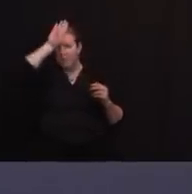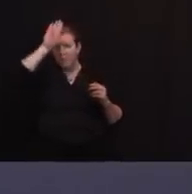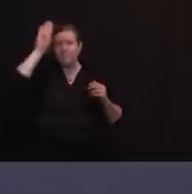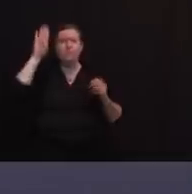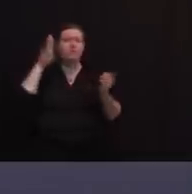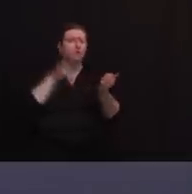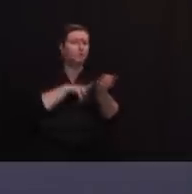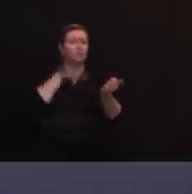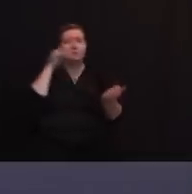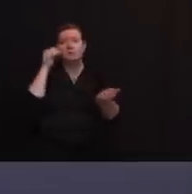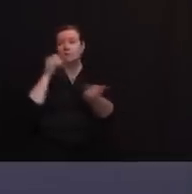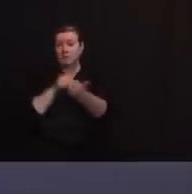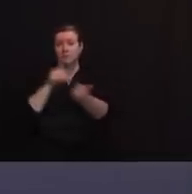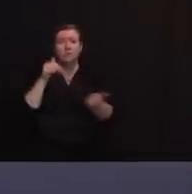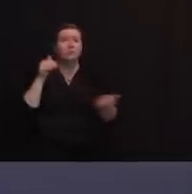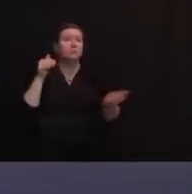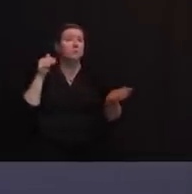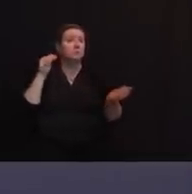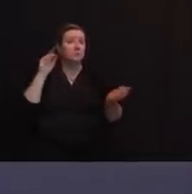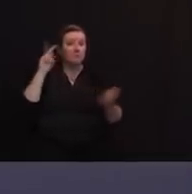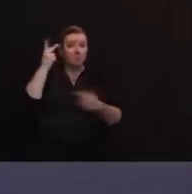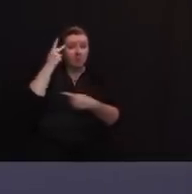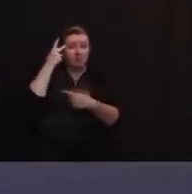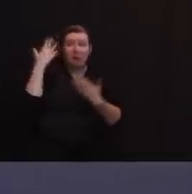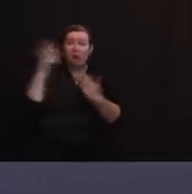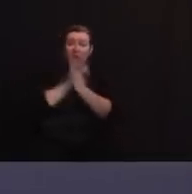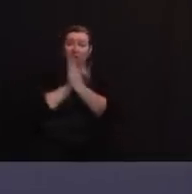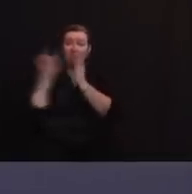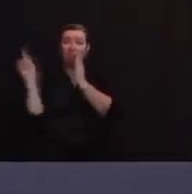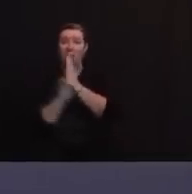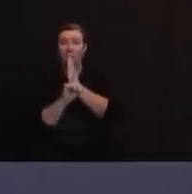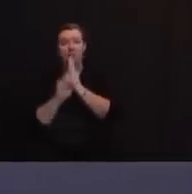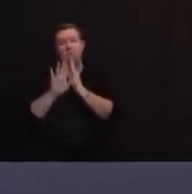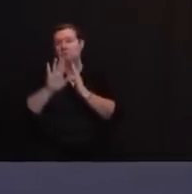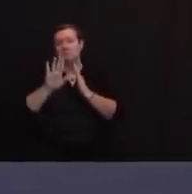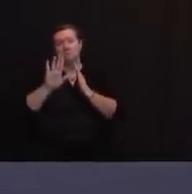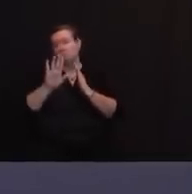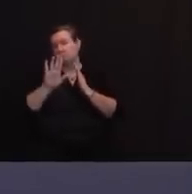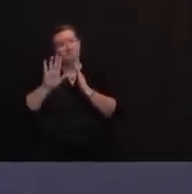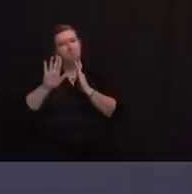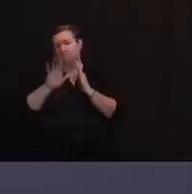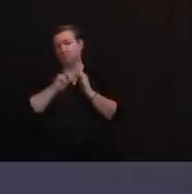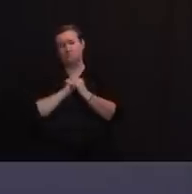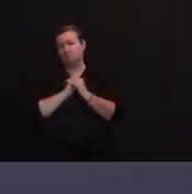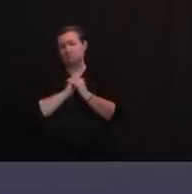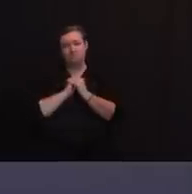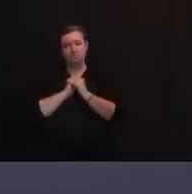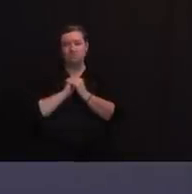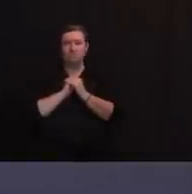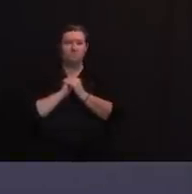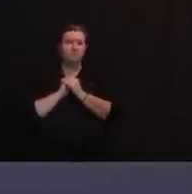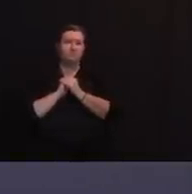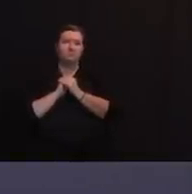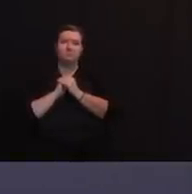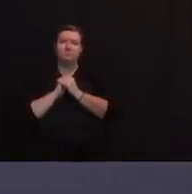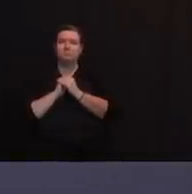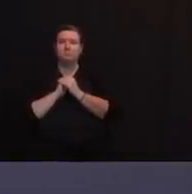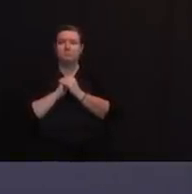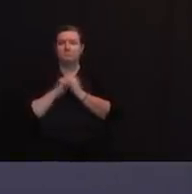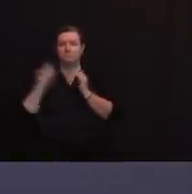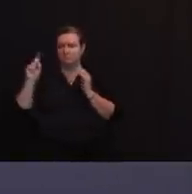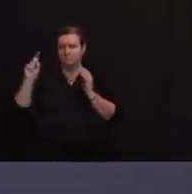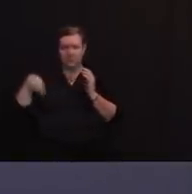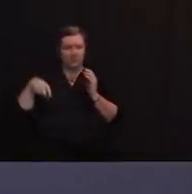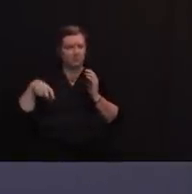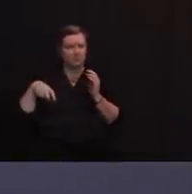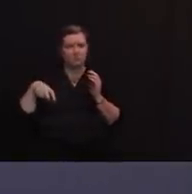some guys who are mayors or members of council who are going to be also members of